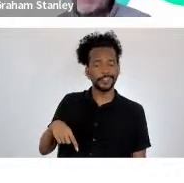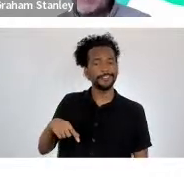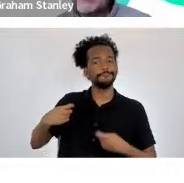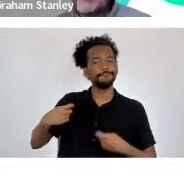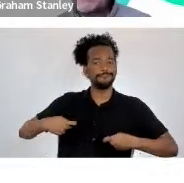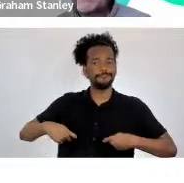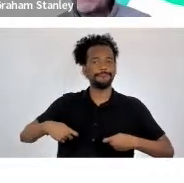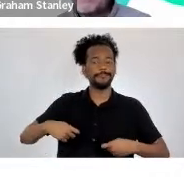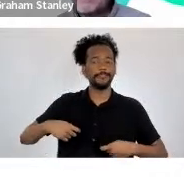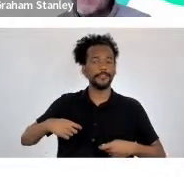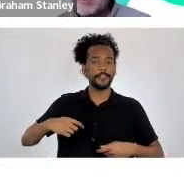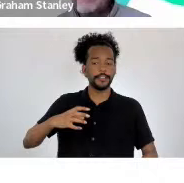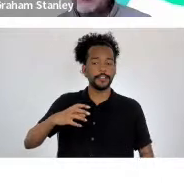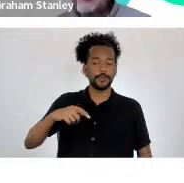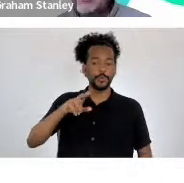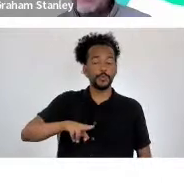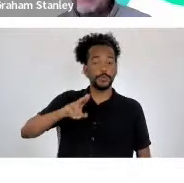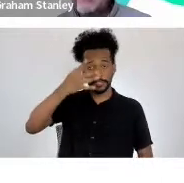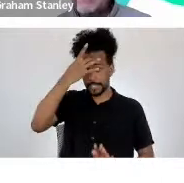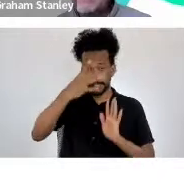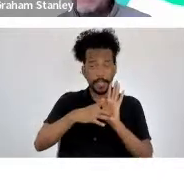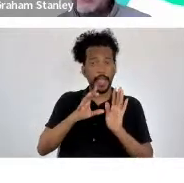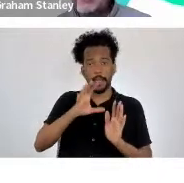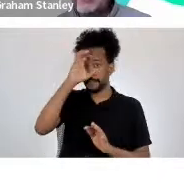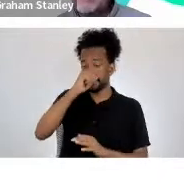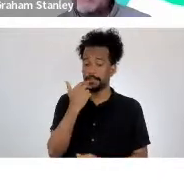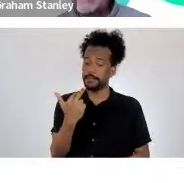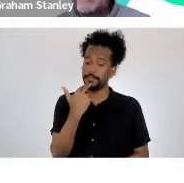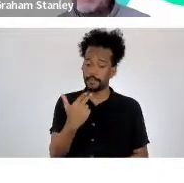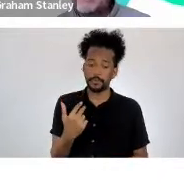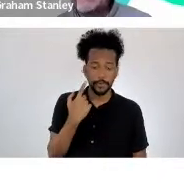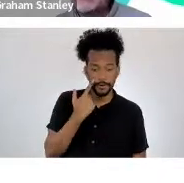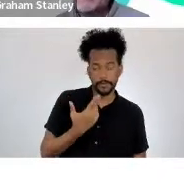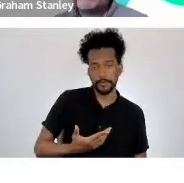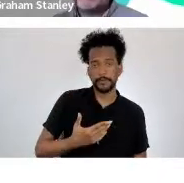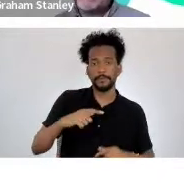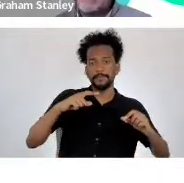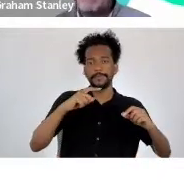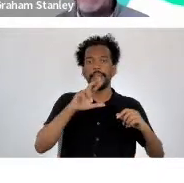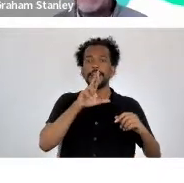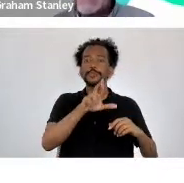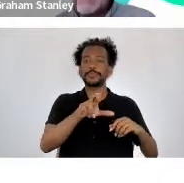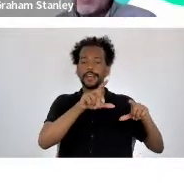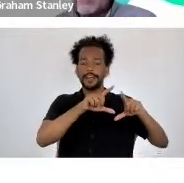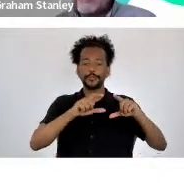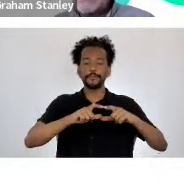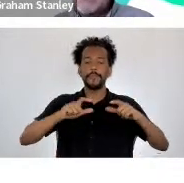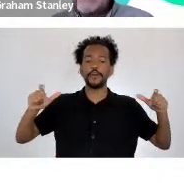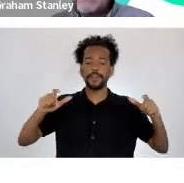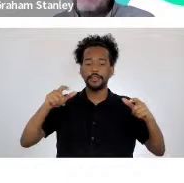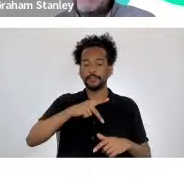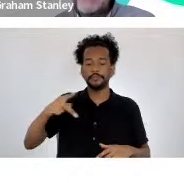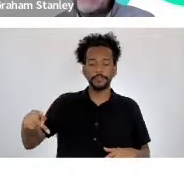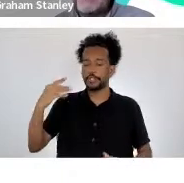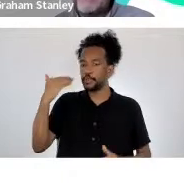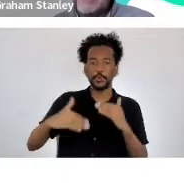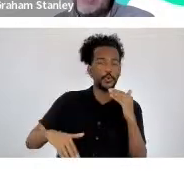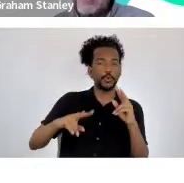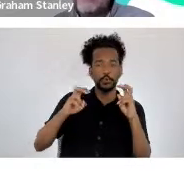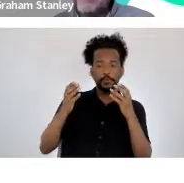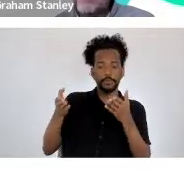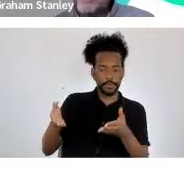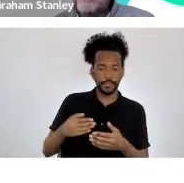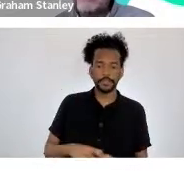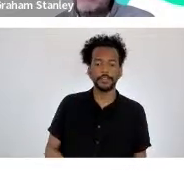are the results. A majority of teachers, about 60%, disagreed with this statement. Only 19% of